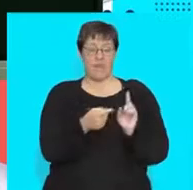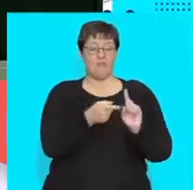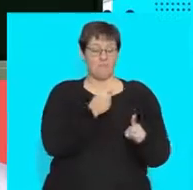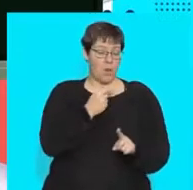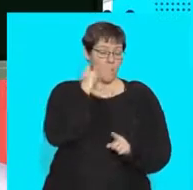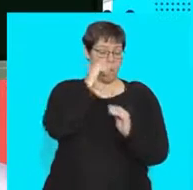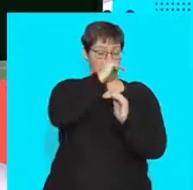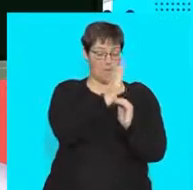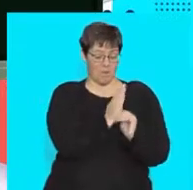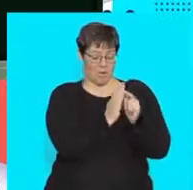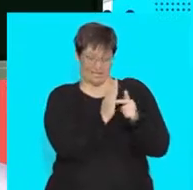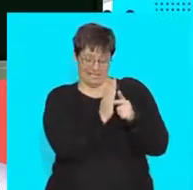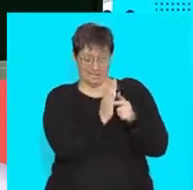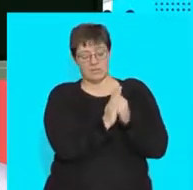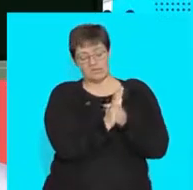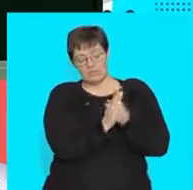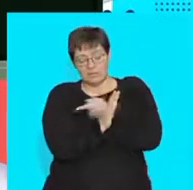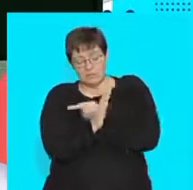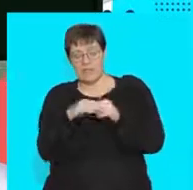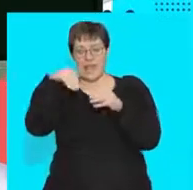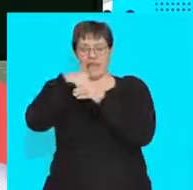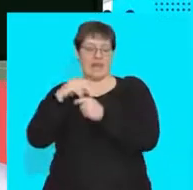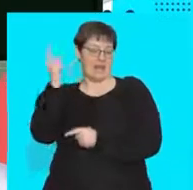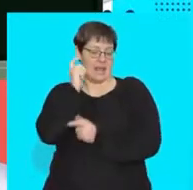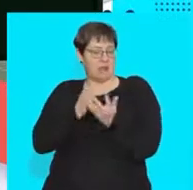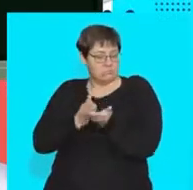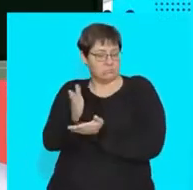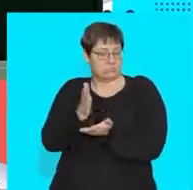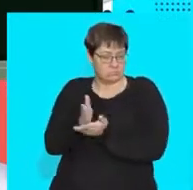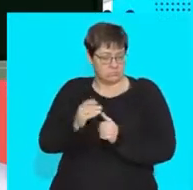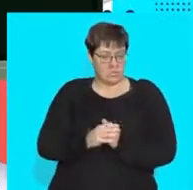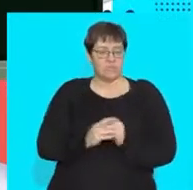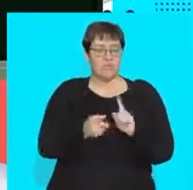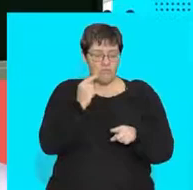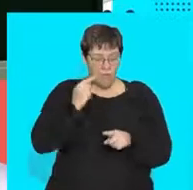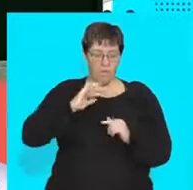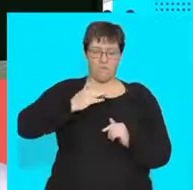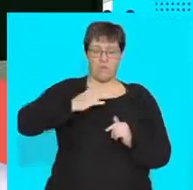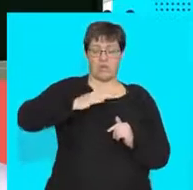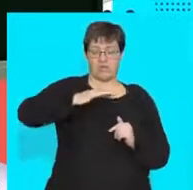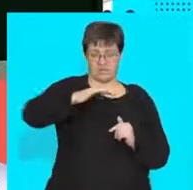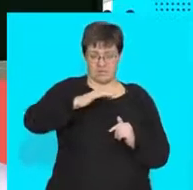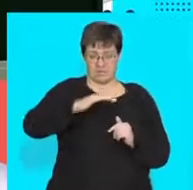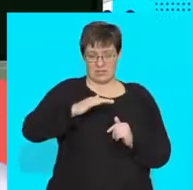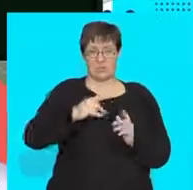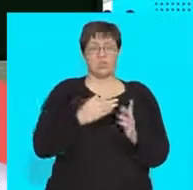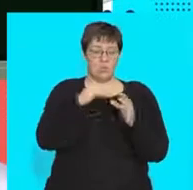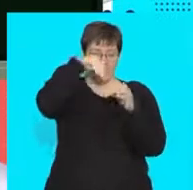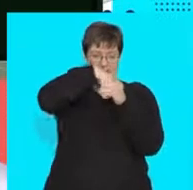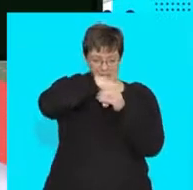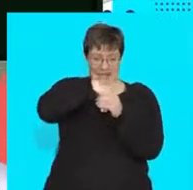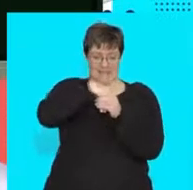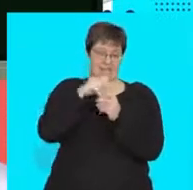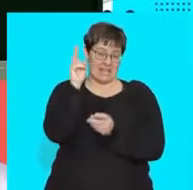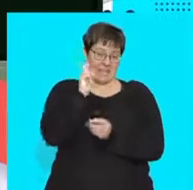vibrations from the tympanic membrane to the inner ear. Right, so the sound travels via vibrations to the